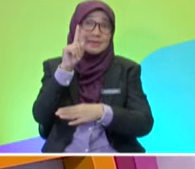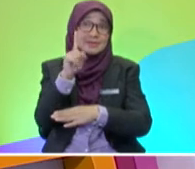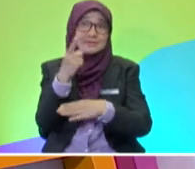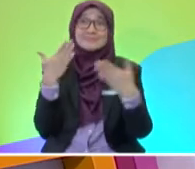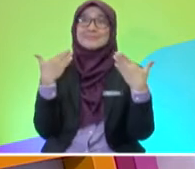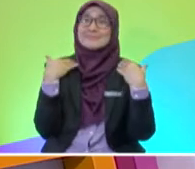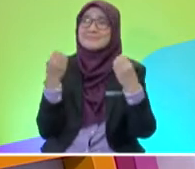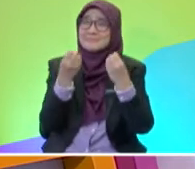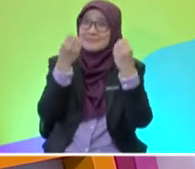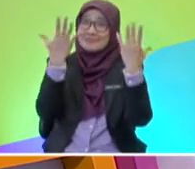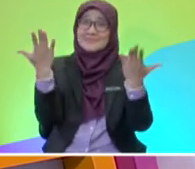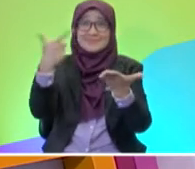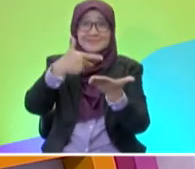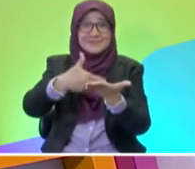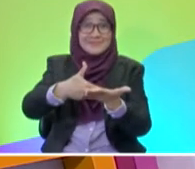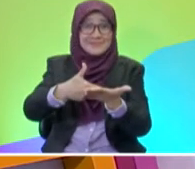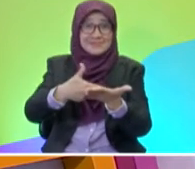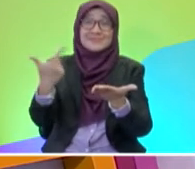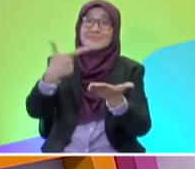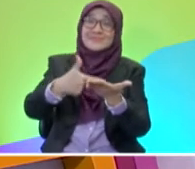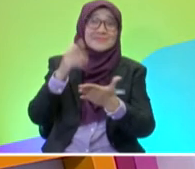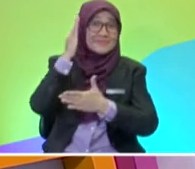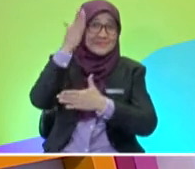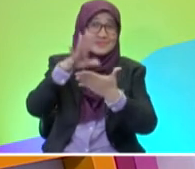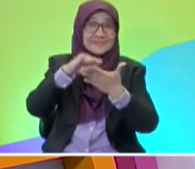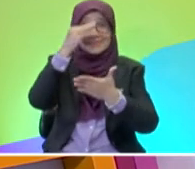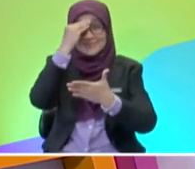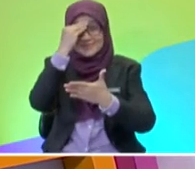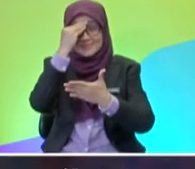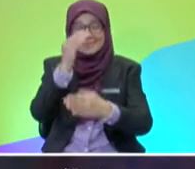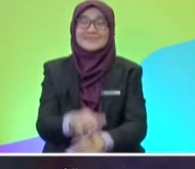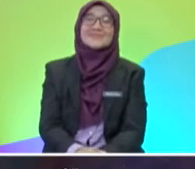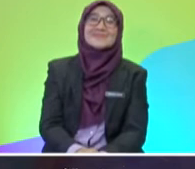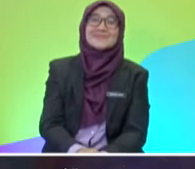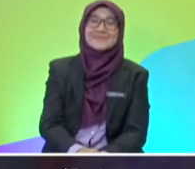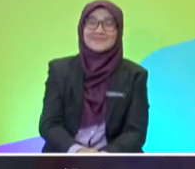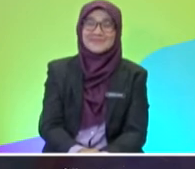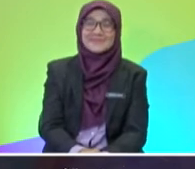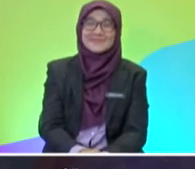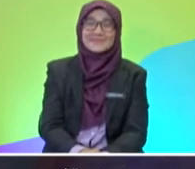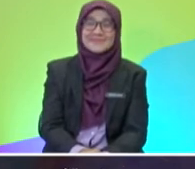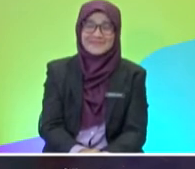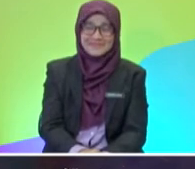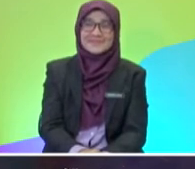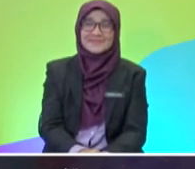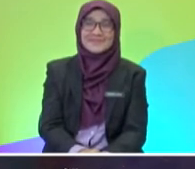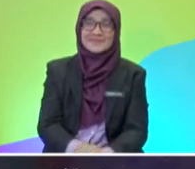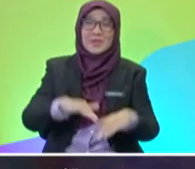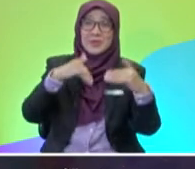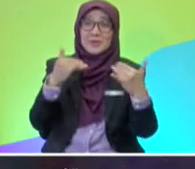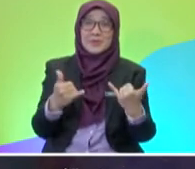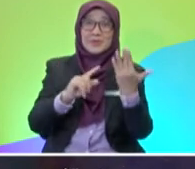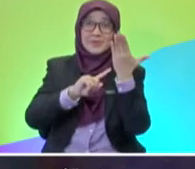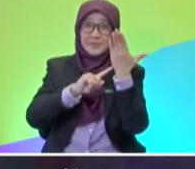other insects also. Okay, so can we start? Yes. Now, before we start our lesson, I'm going